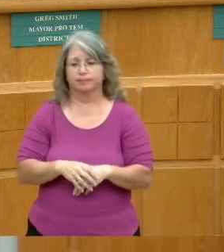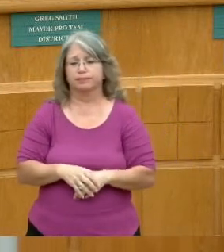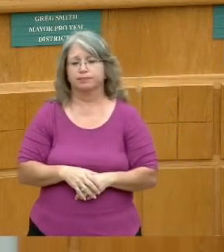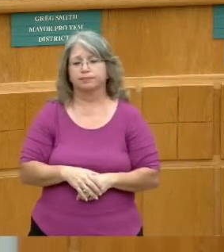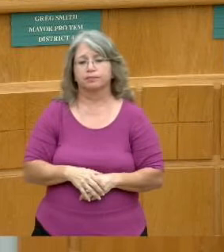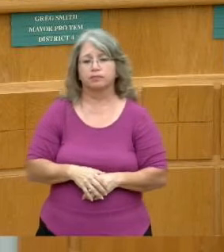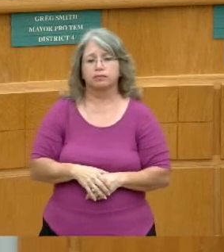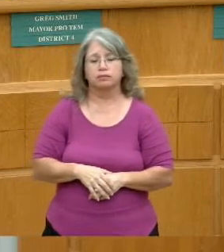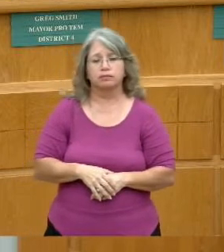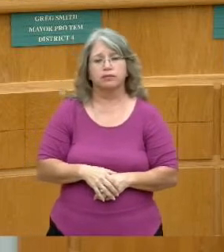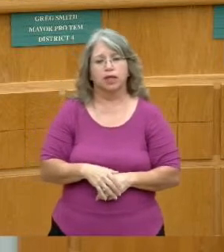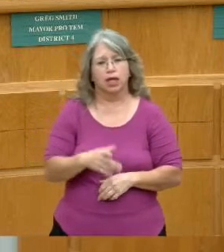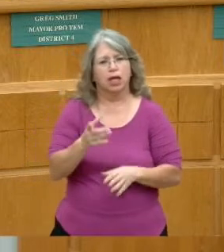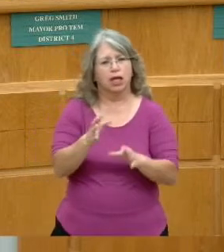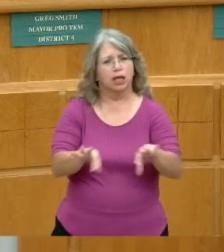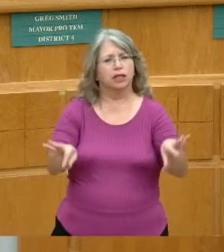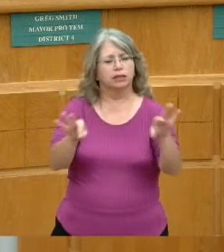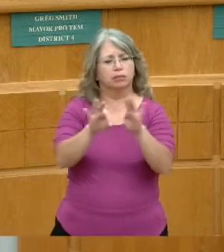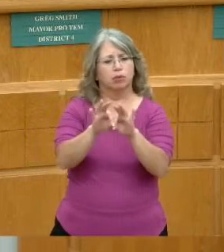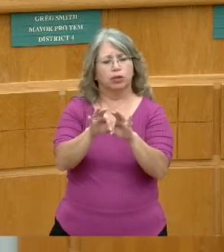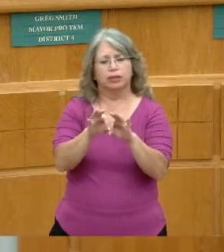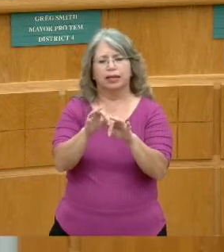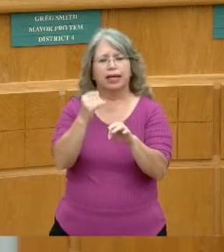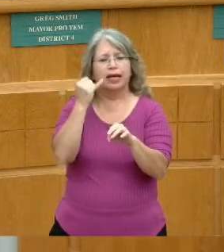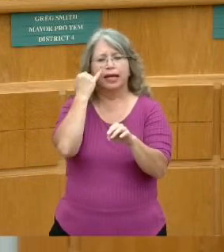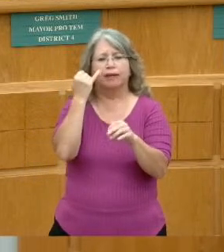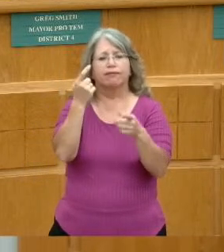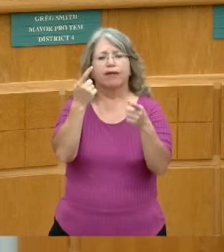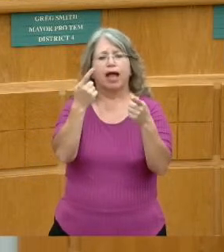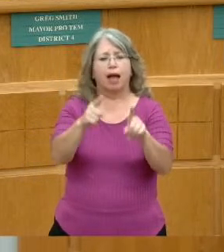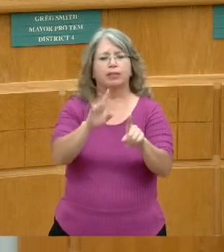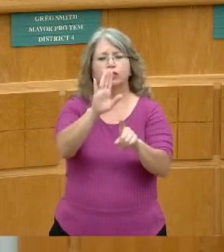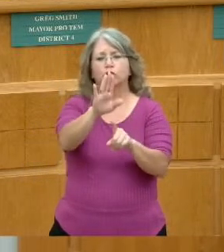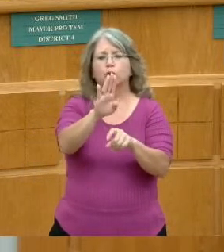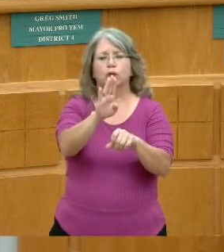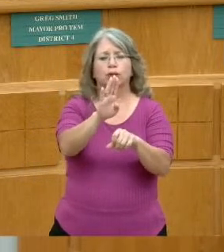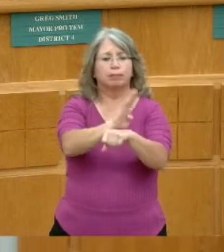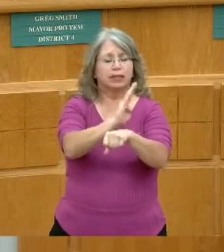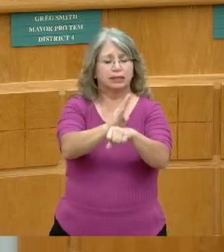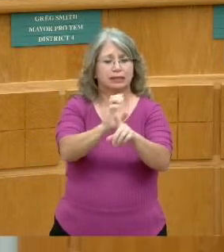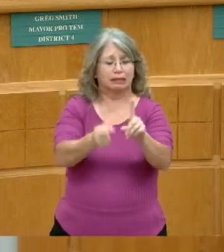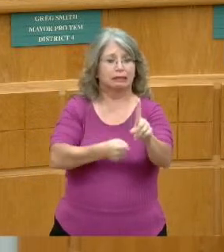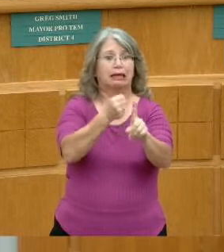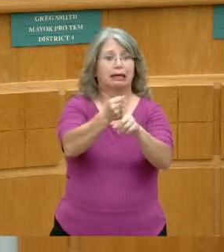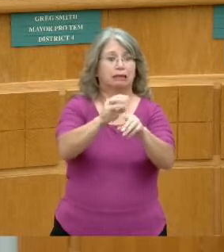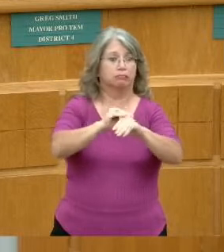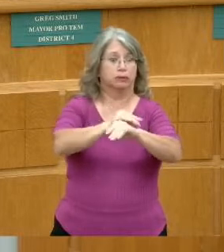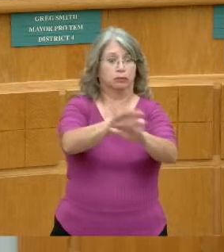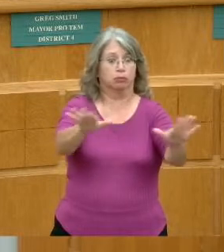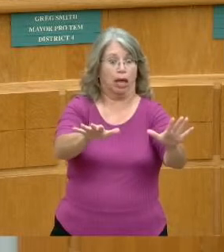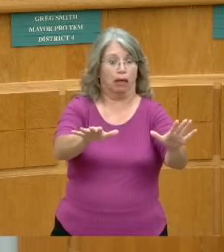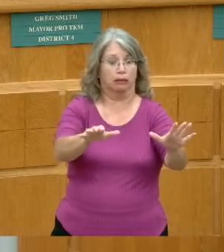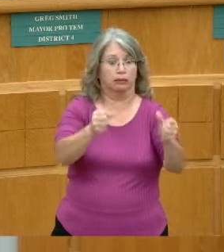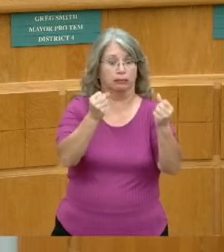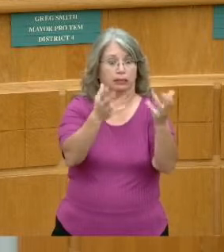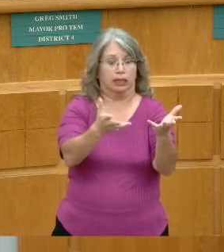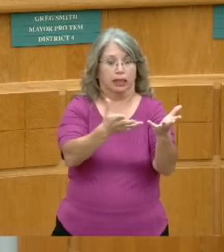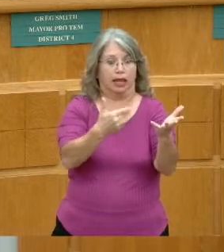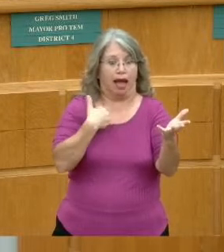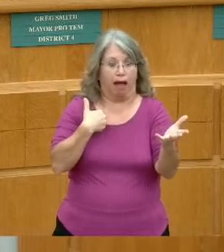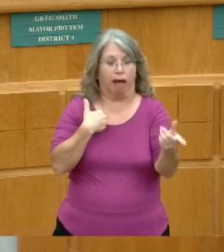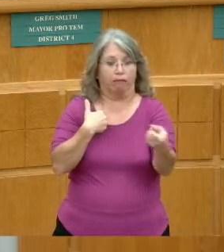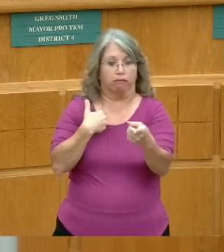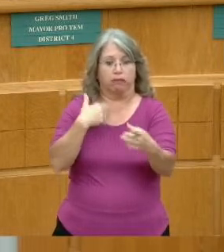there's no shame if an outbreak occurs in your place of business. The important thing is containing it. And I think that all of